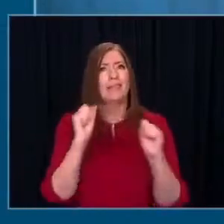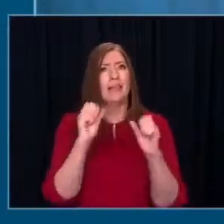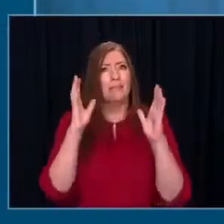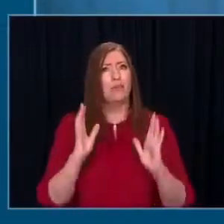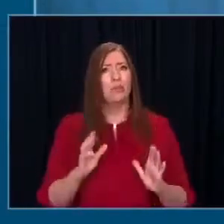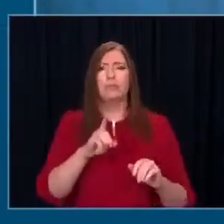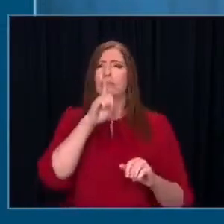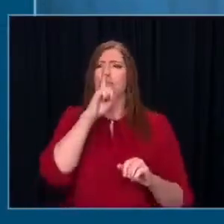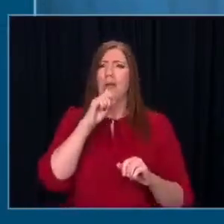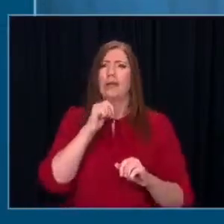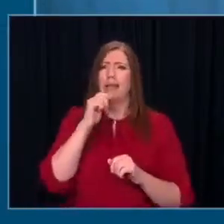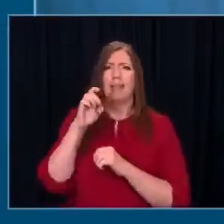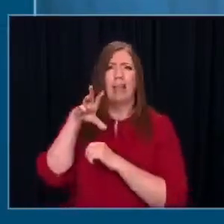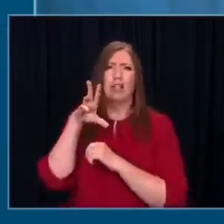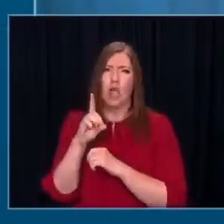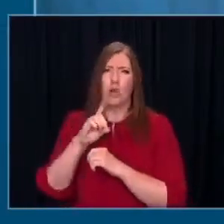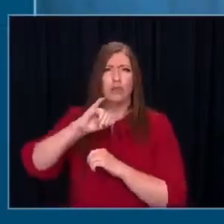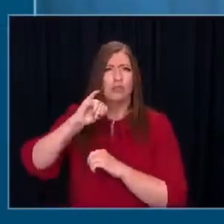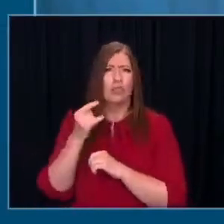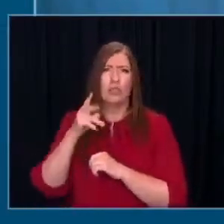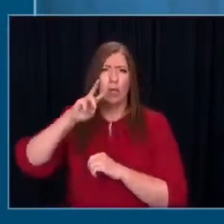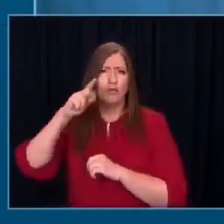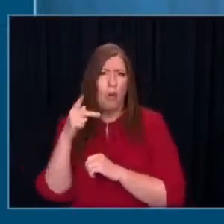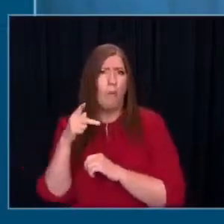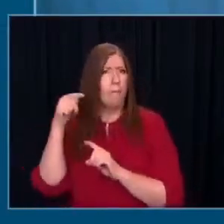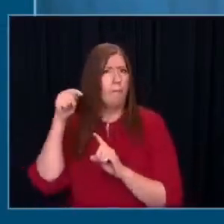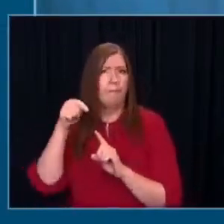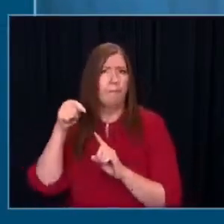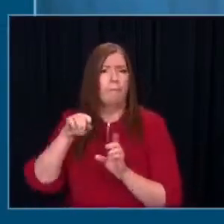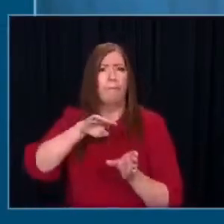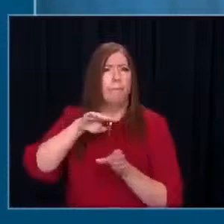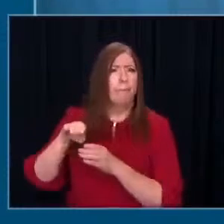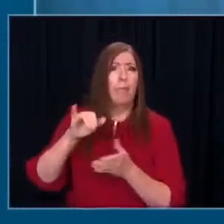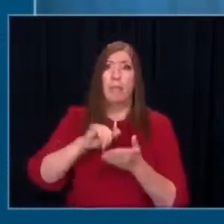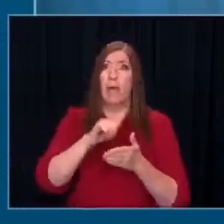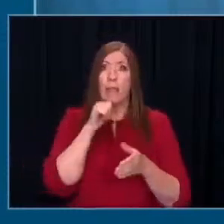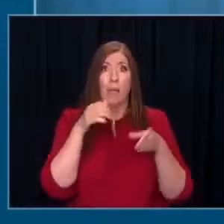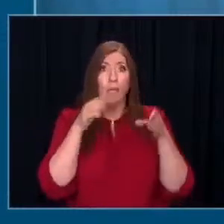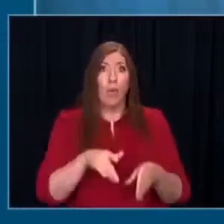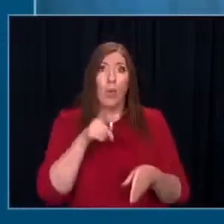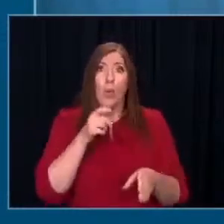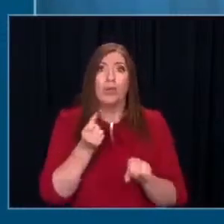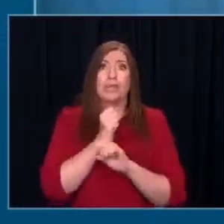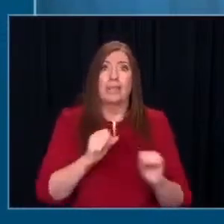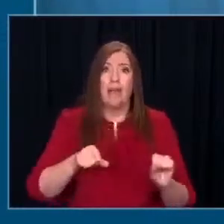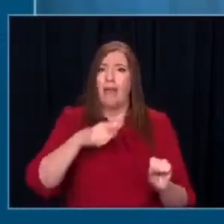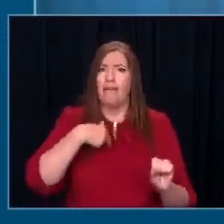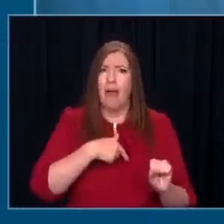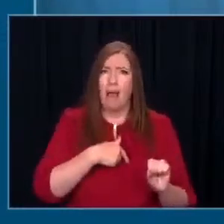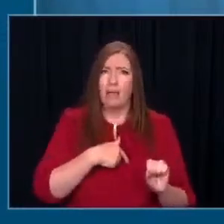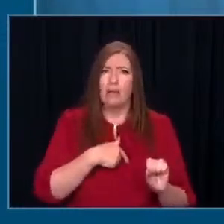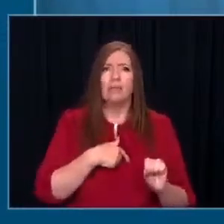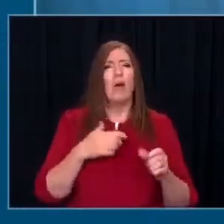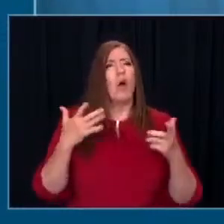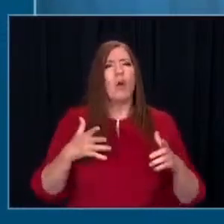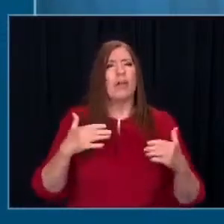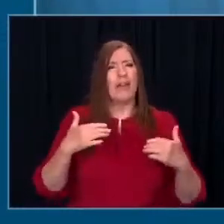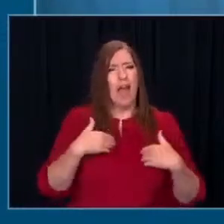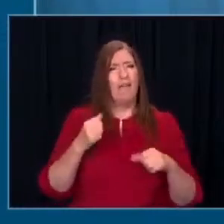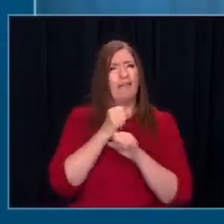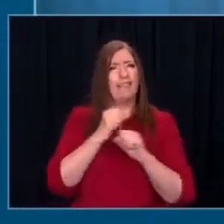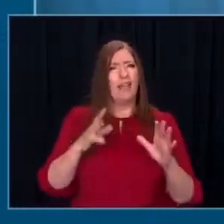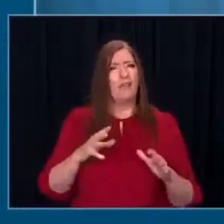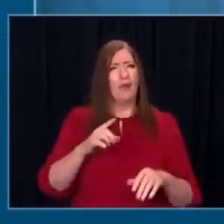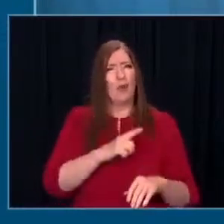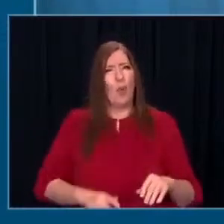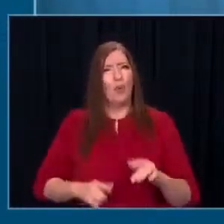not Donald J. Trump. I will tell you that that's not the person that's going to save us. We already have that. But what I